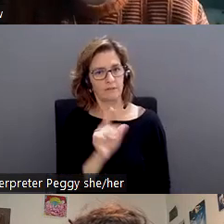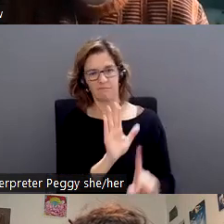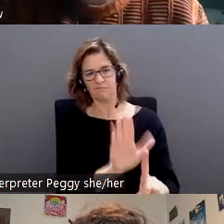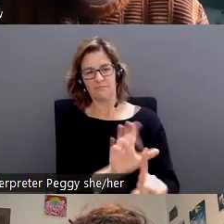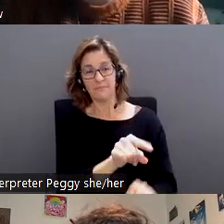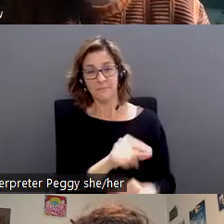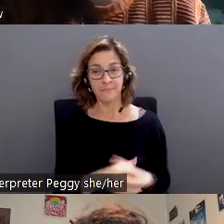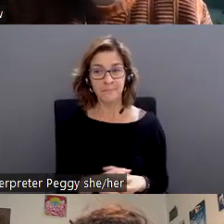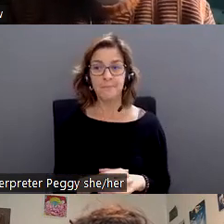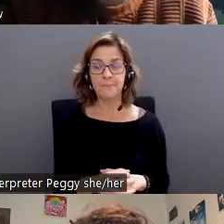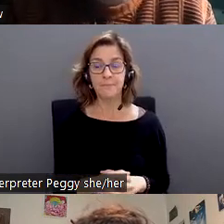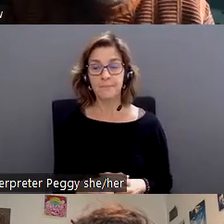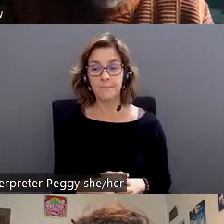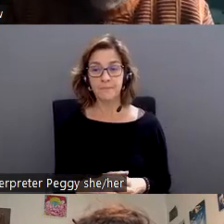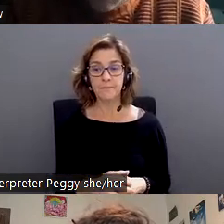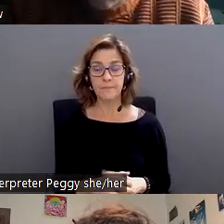Typically, when